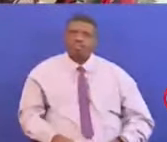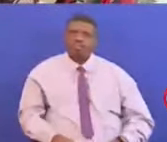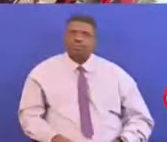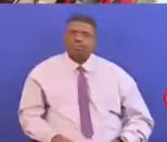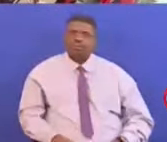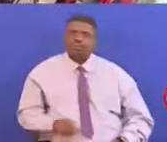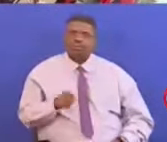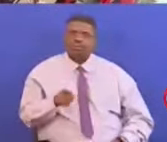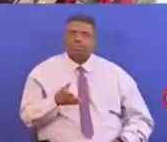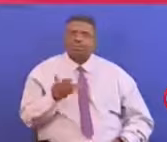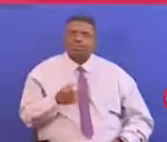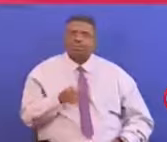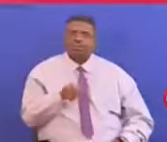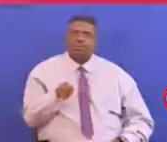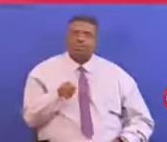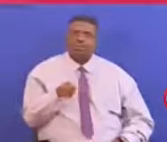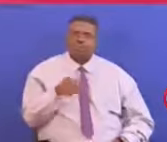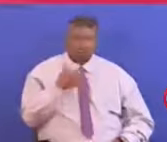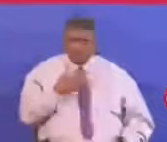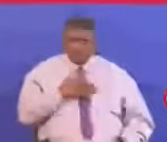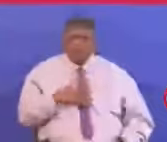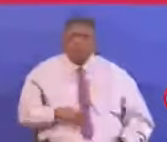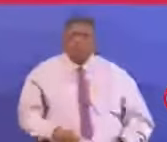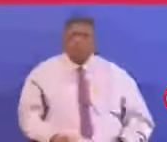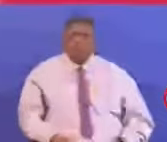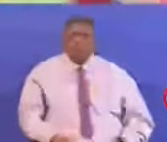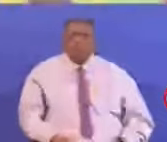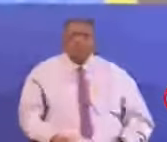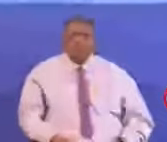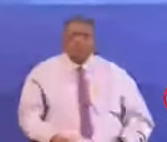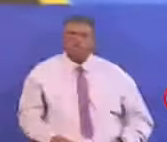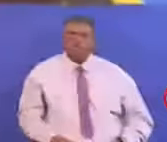Yes, you did solicit for the votes before. Thank you.